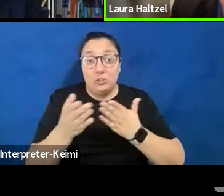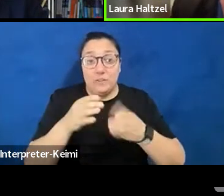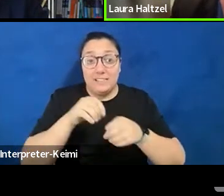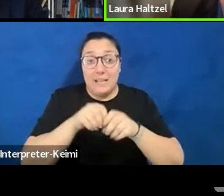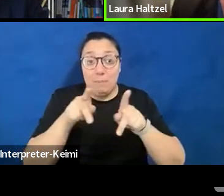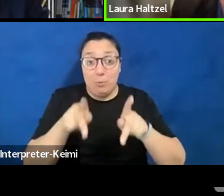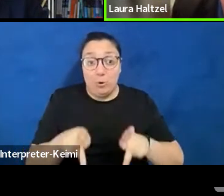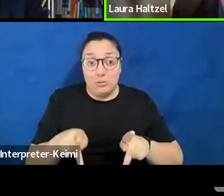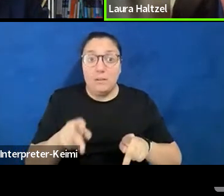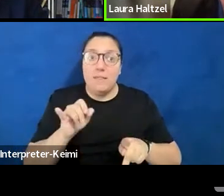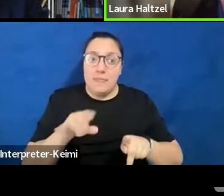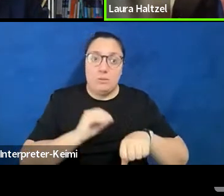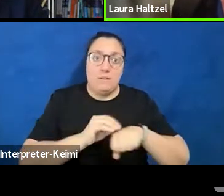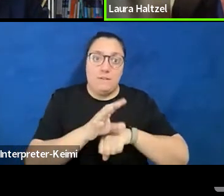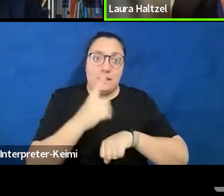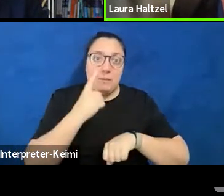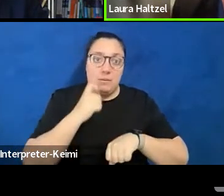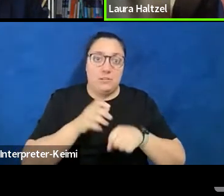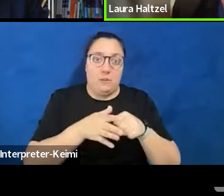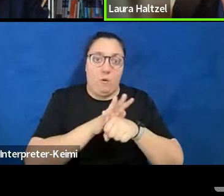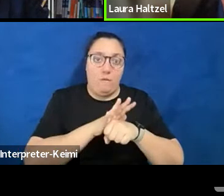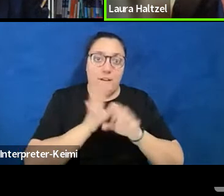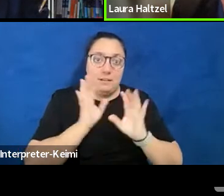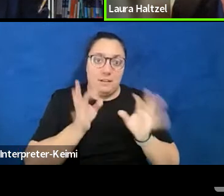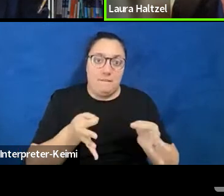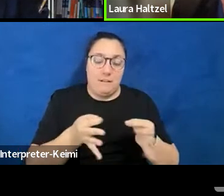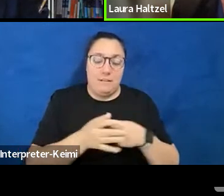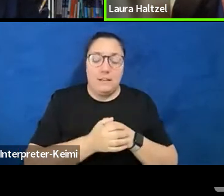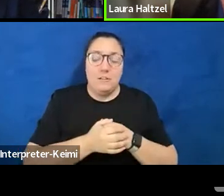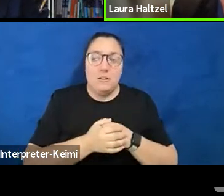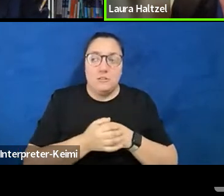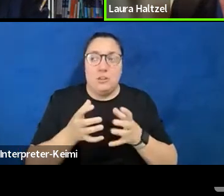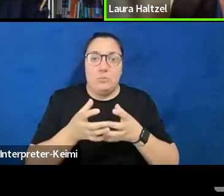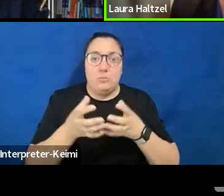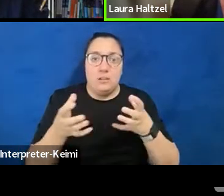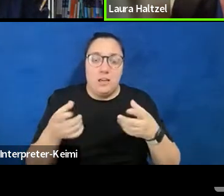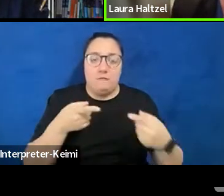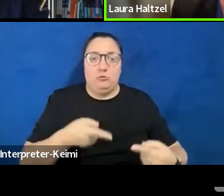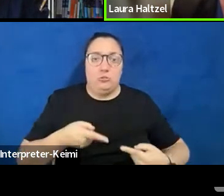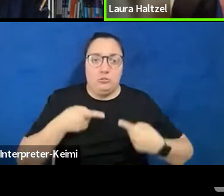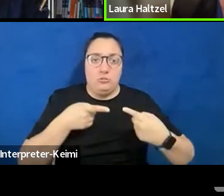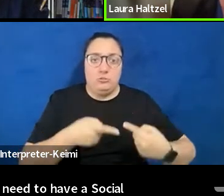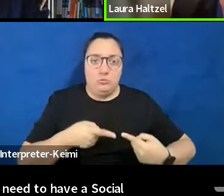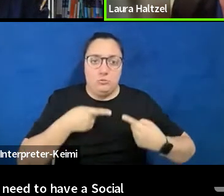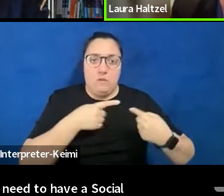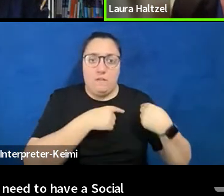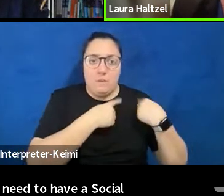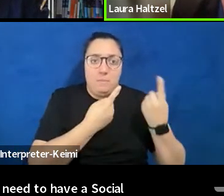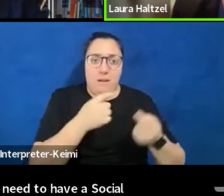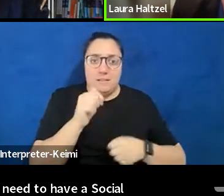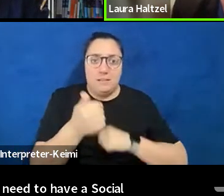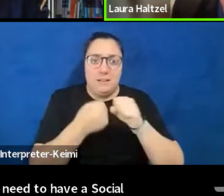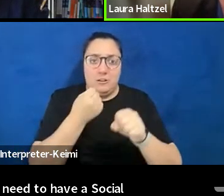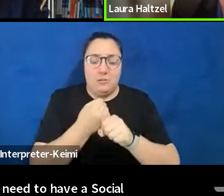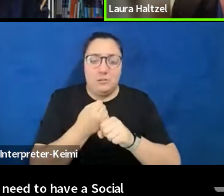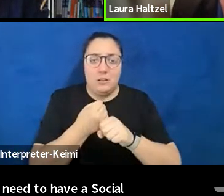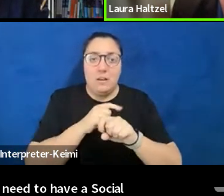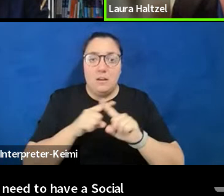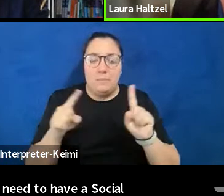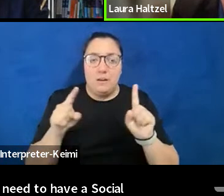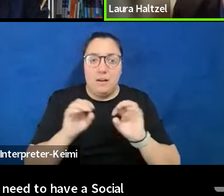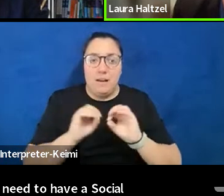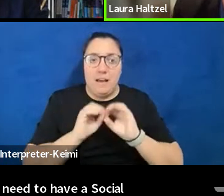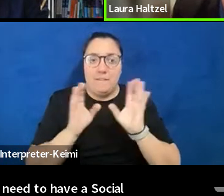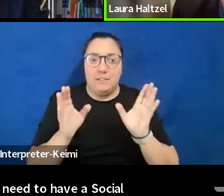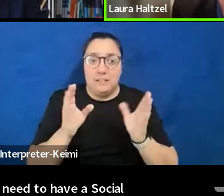by the pandemic. And so there have been a lot of struggles over the last decade. But I would say clearly